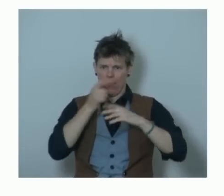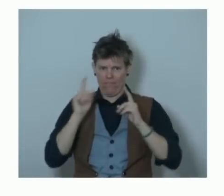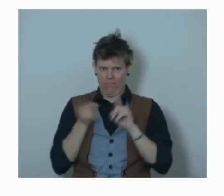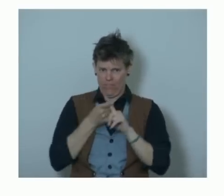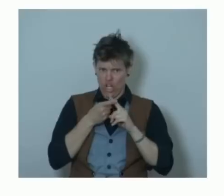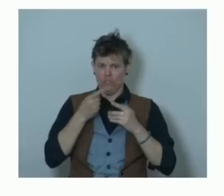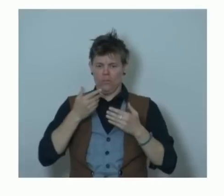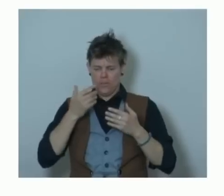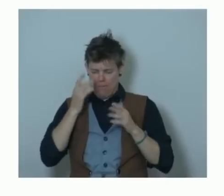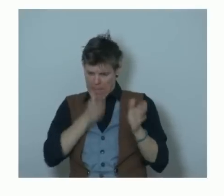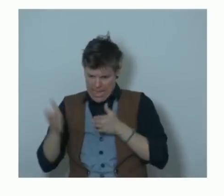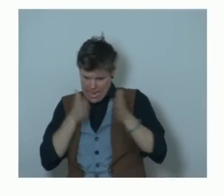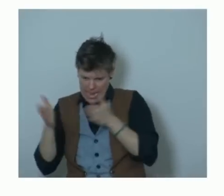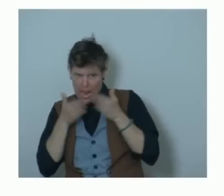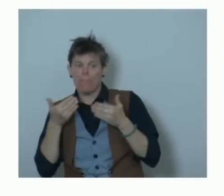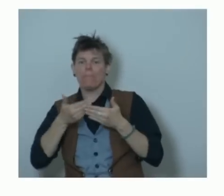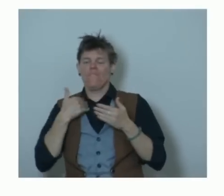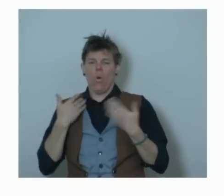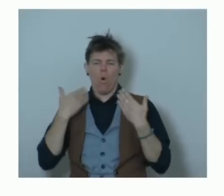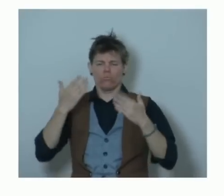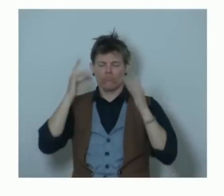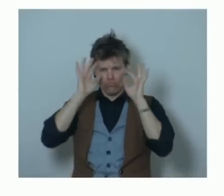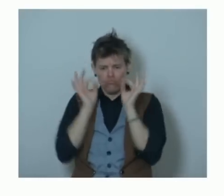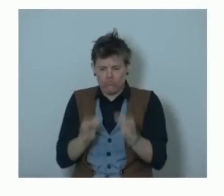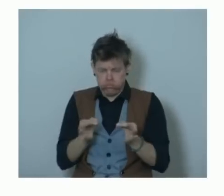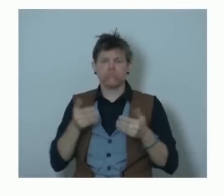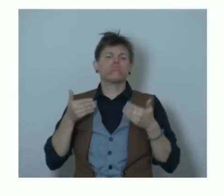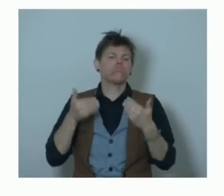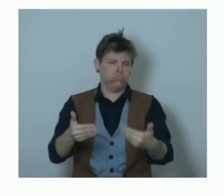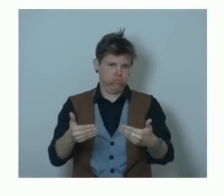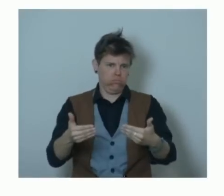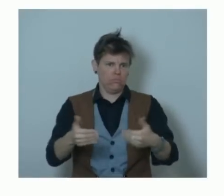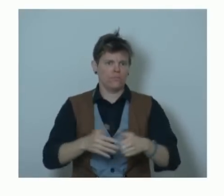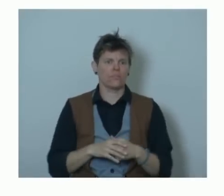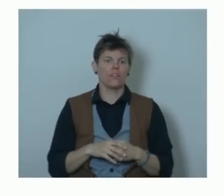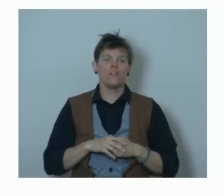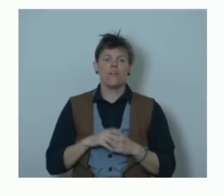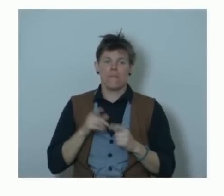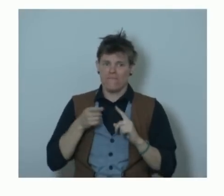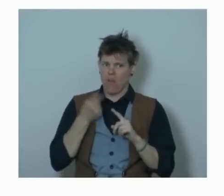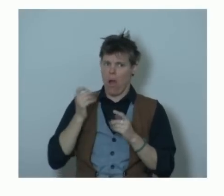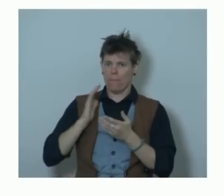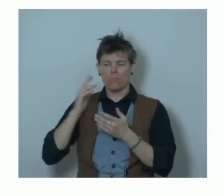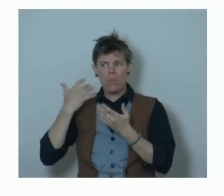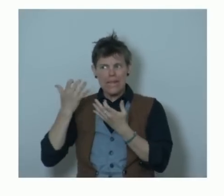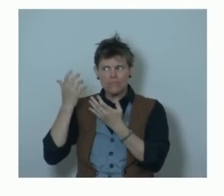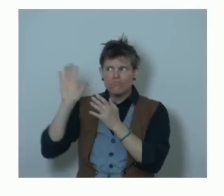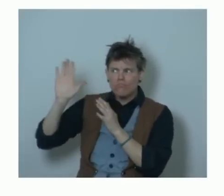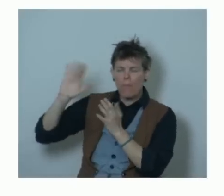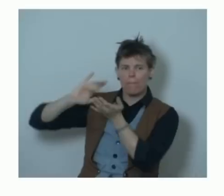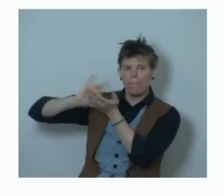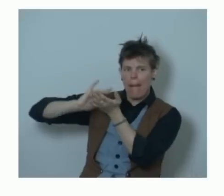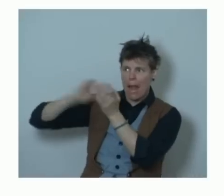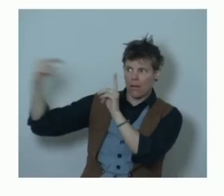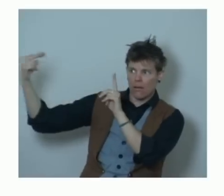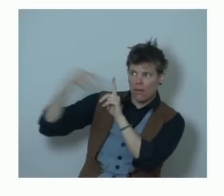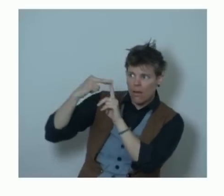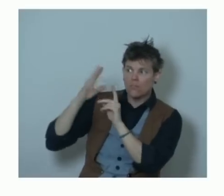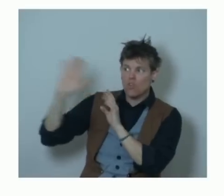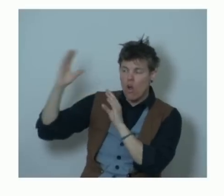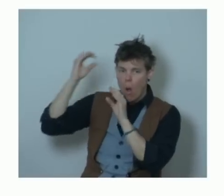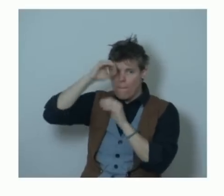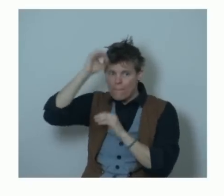and begin to reopen. And again, this is just from the medical public health point of view. So, of course, new case